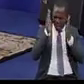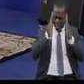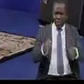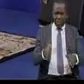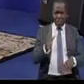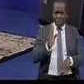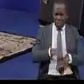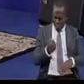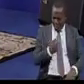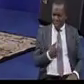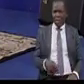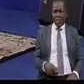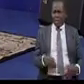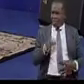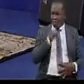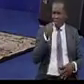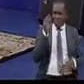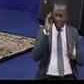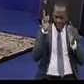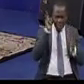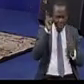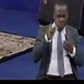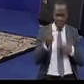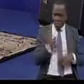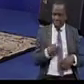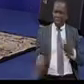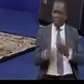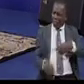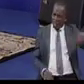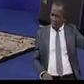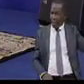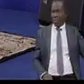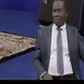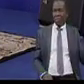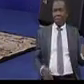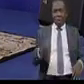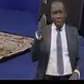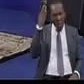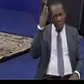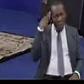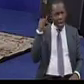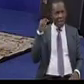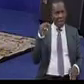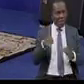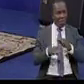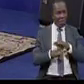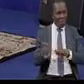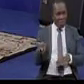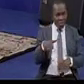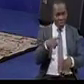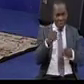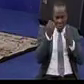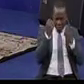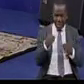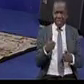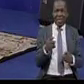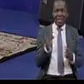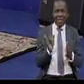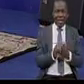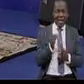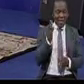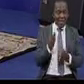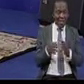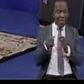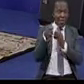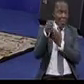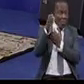he wants. Why don't you understand that if God is going to bless us, the prayer and the faith is